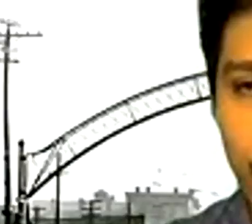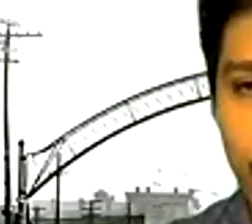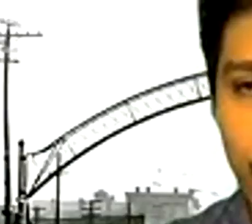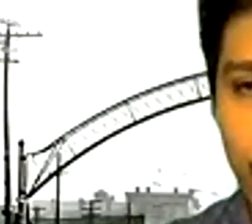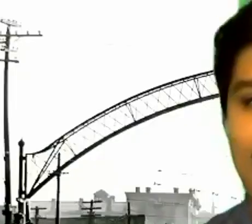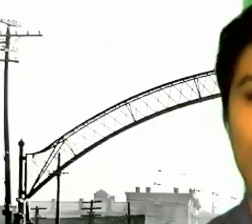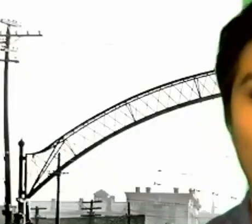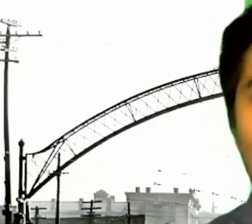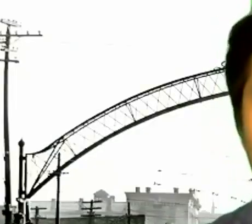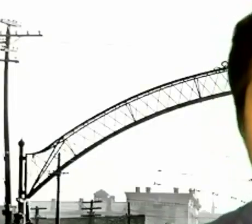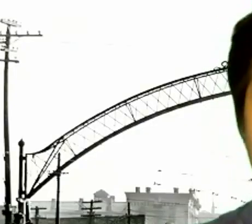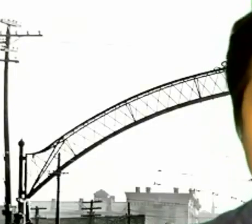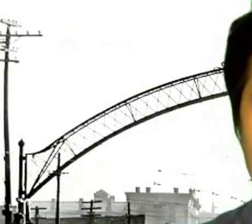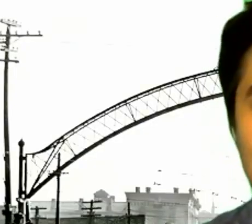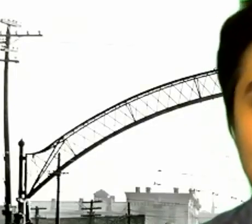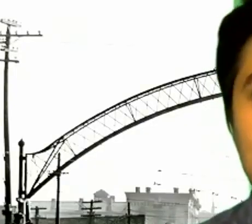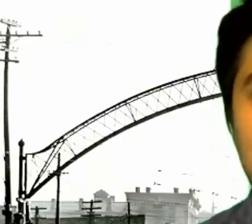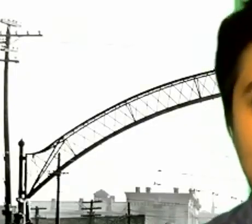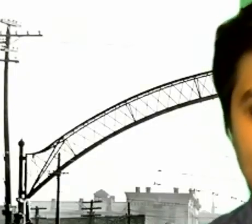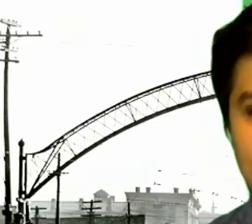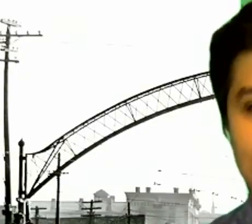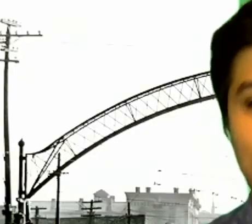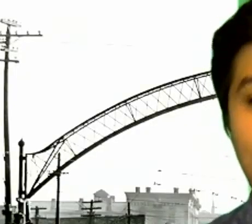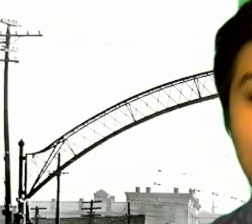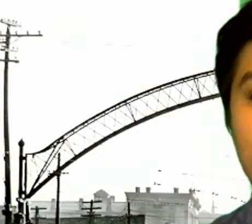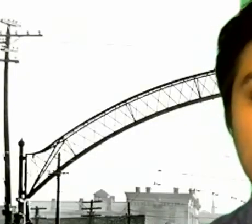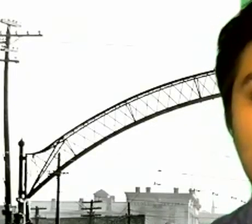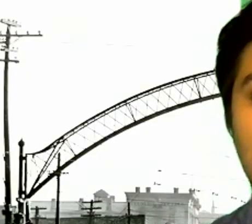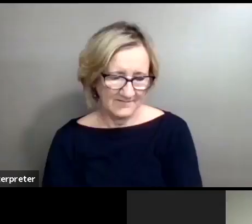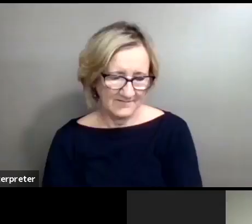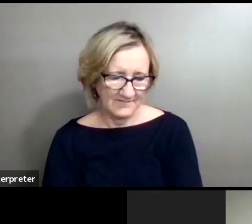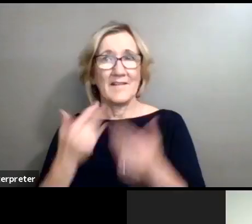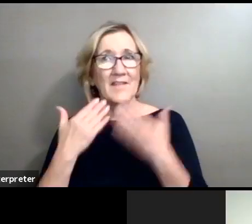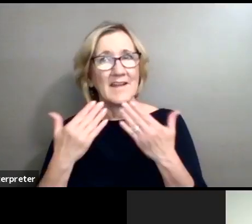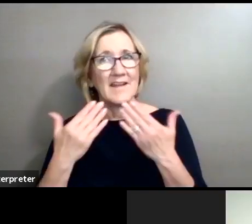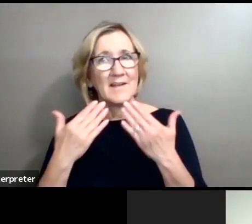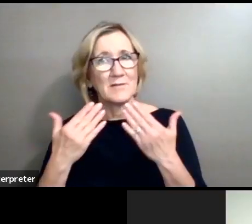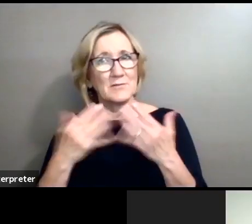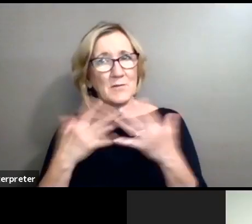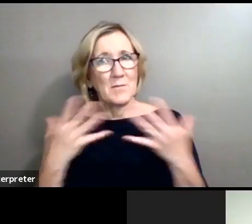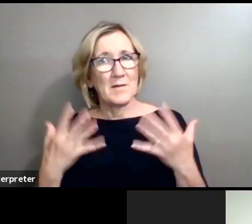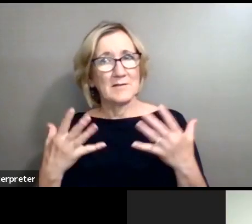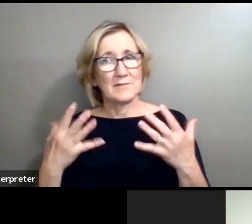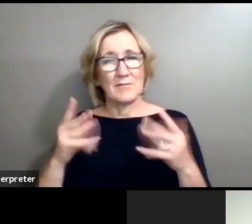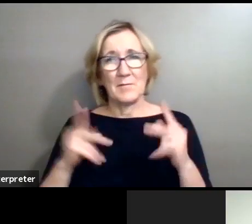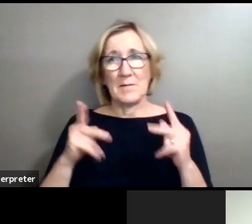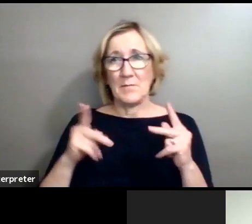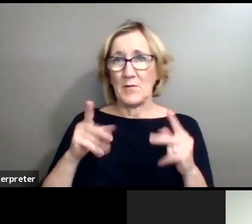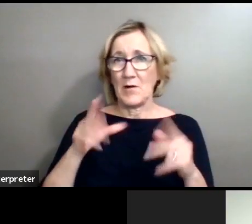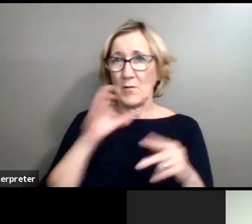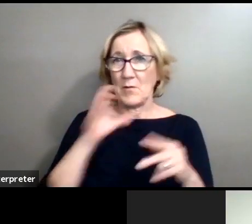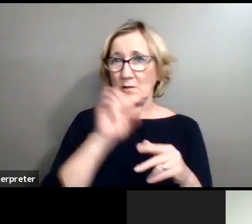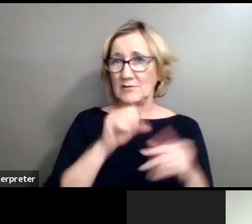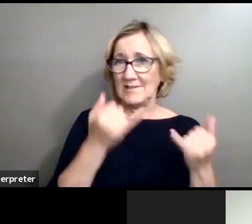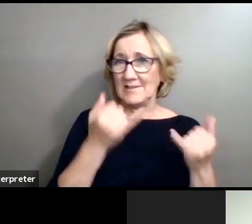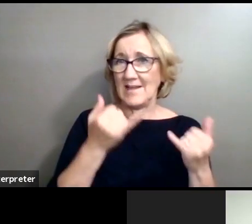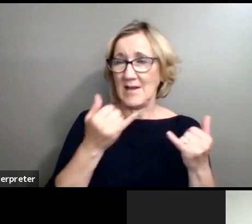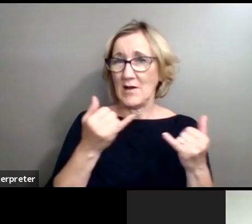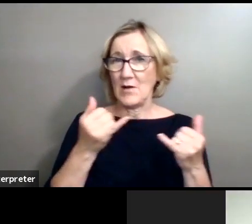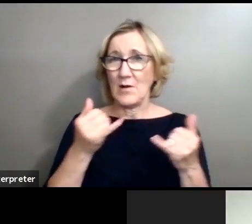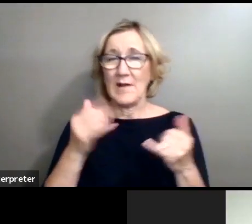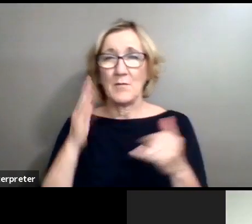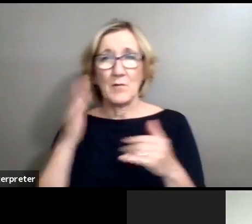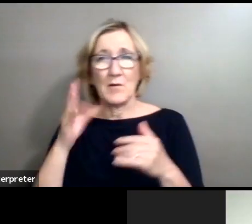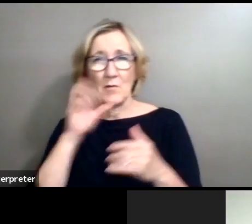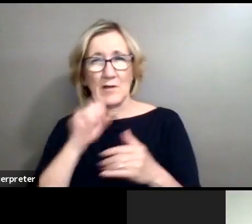All right. Welcome, everybody. And thank you so much for those that are watching now and those that are watching the future. Thank you